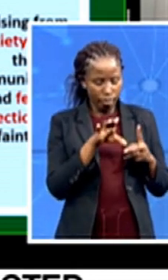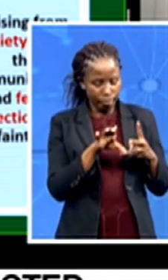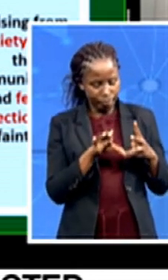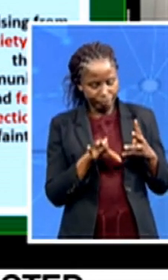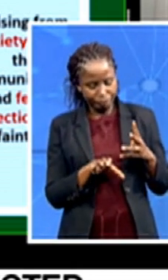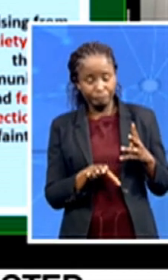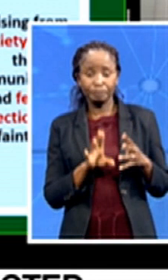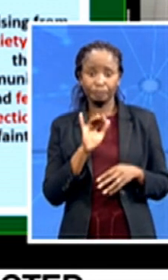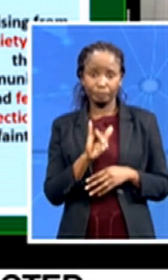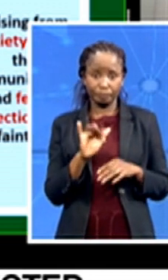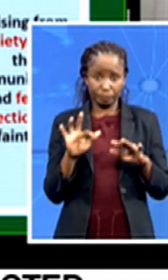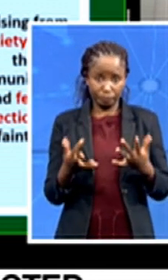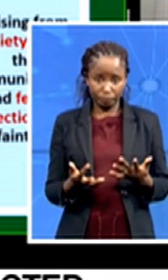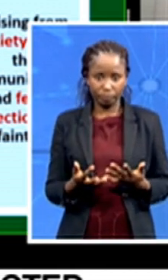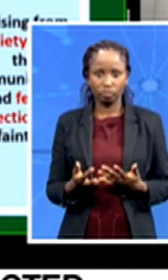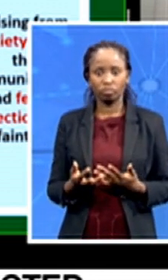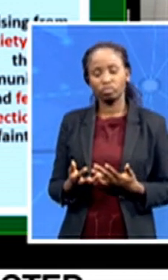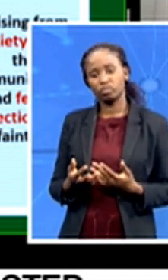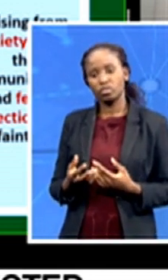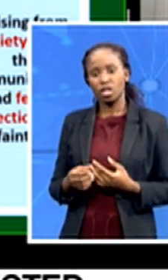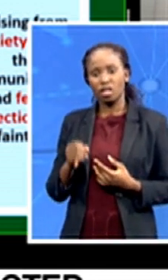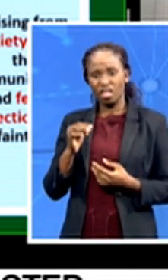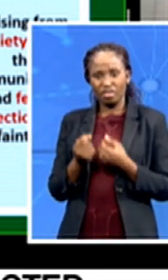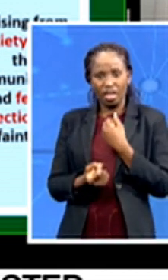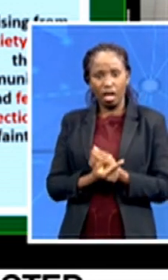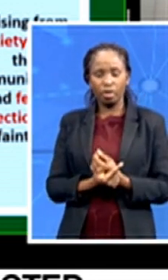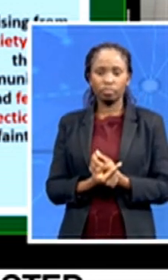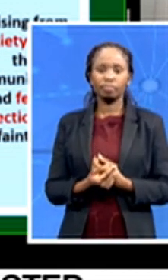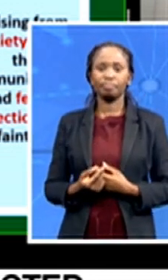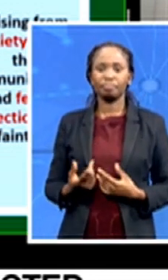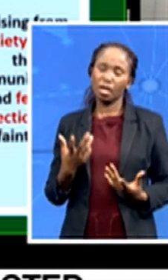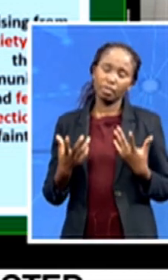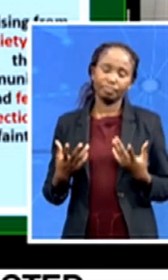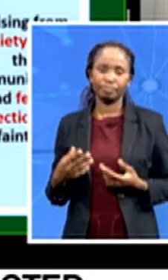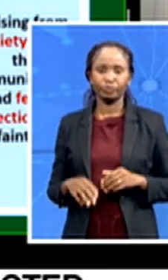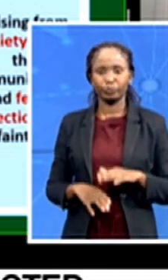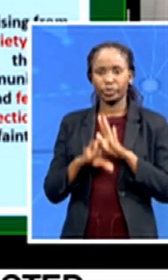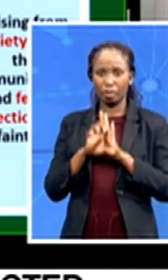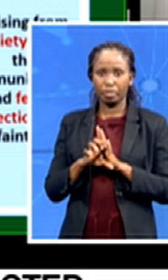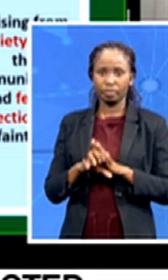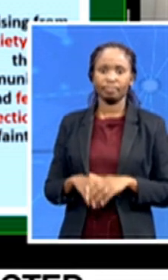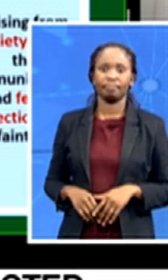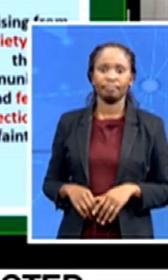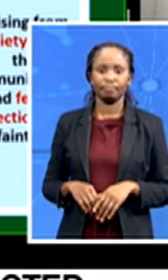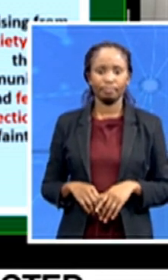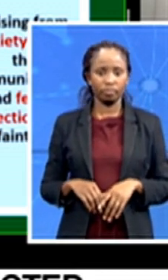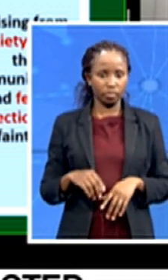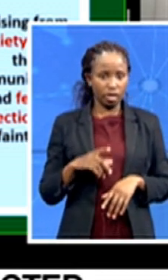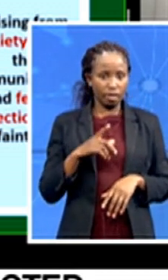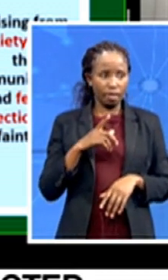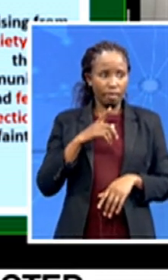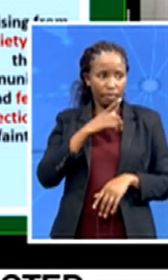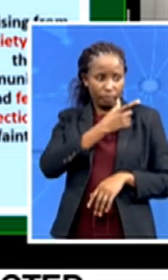causal association, so in other words, you find that the vaccine was the cause of this